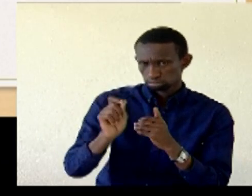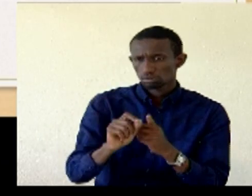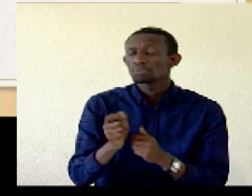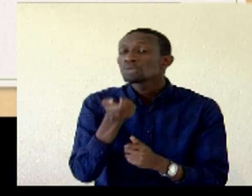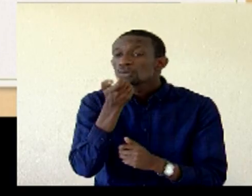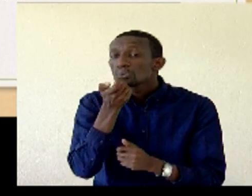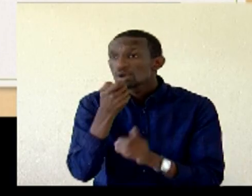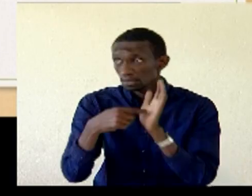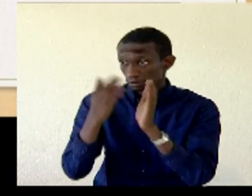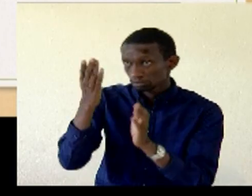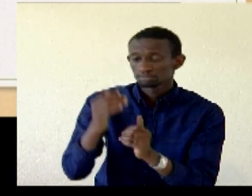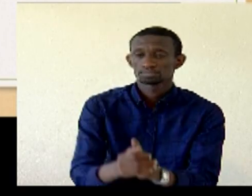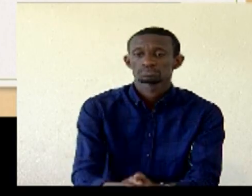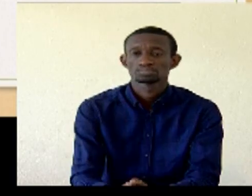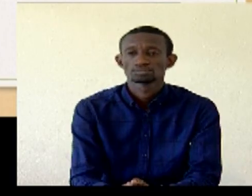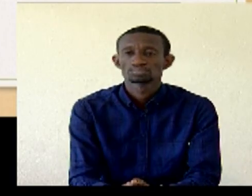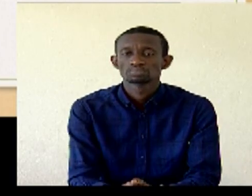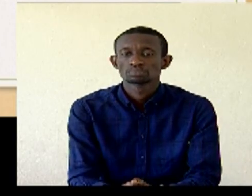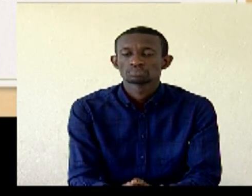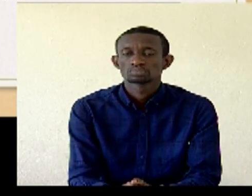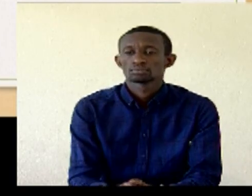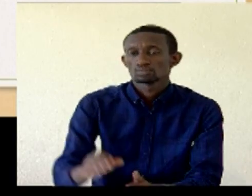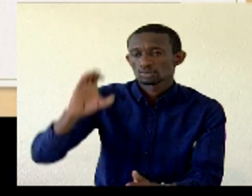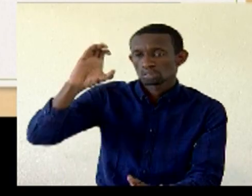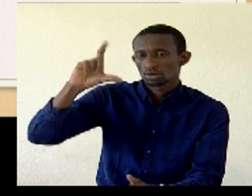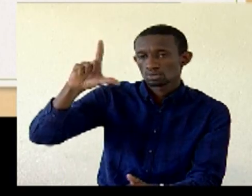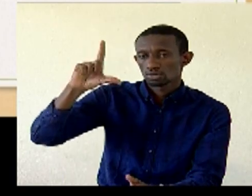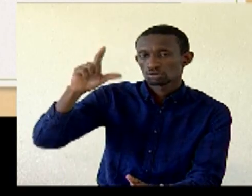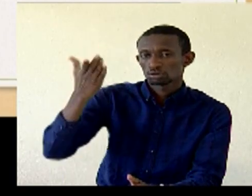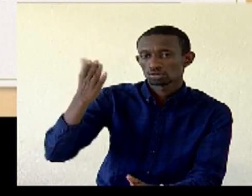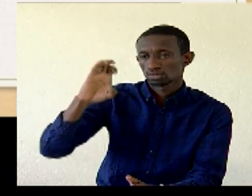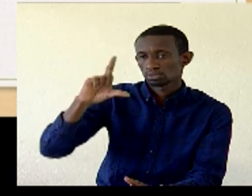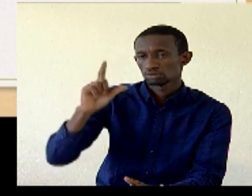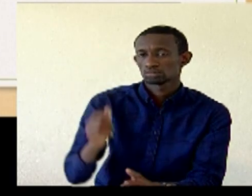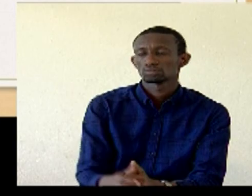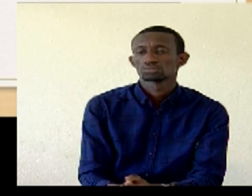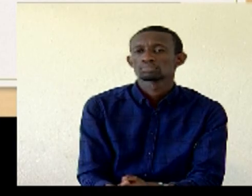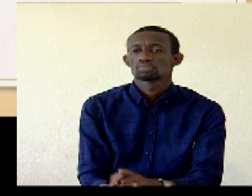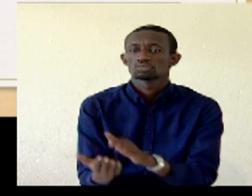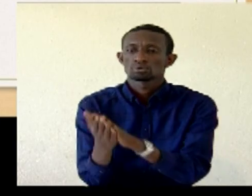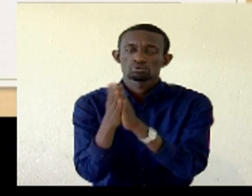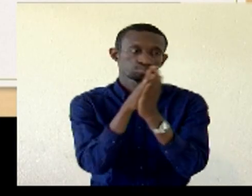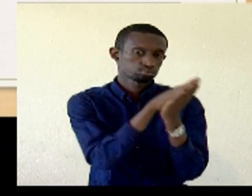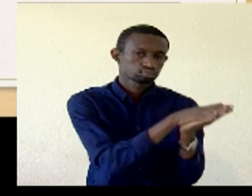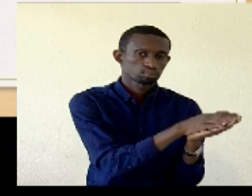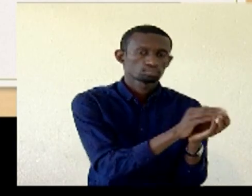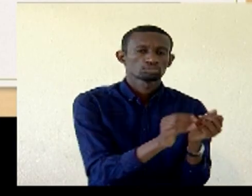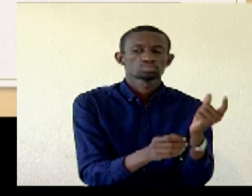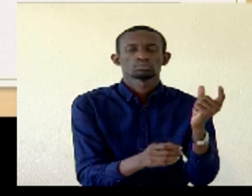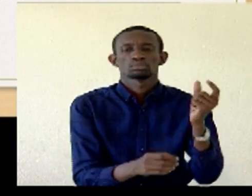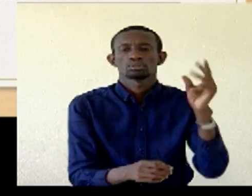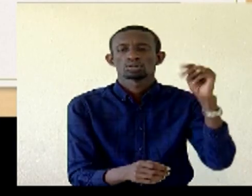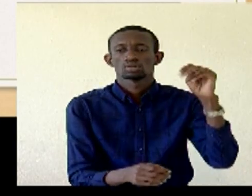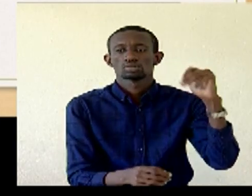the pressure. Then the chlorine, here the chlorine, will be substituted with an